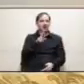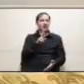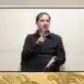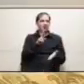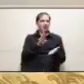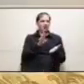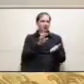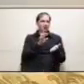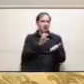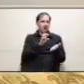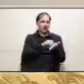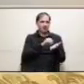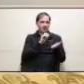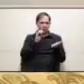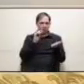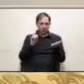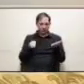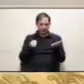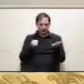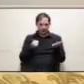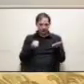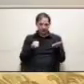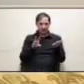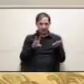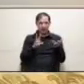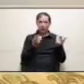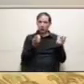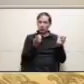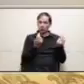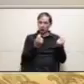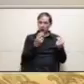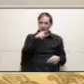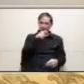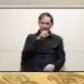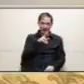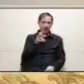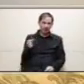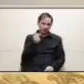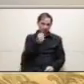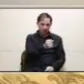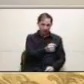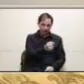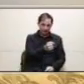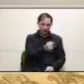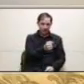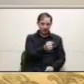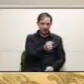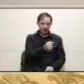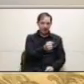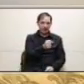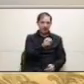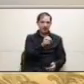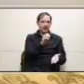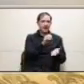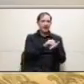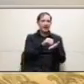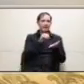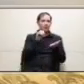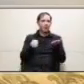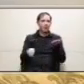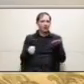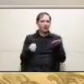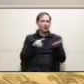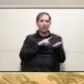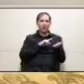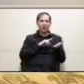to Mamusa. There was a new PER that was appointed. It was not that was removed on the basis of the